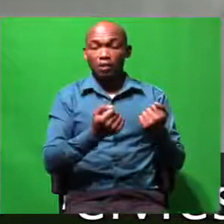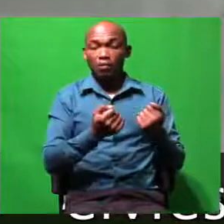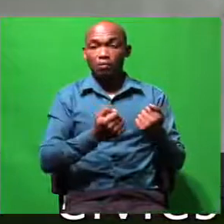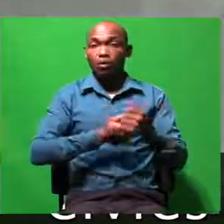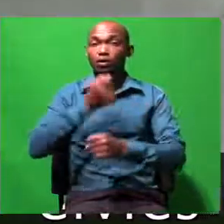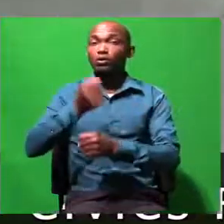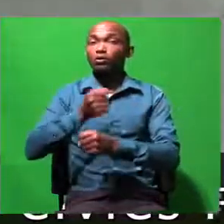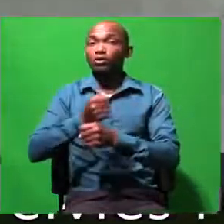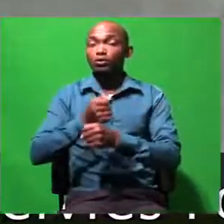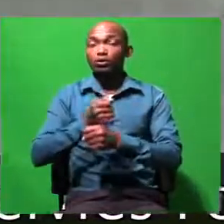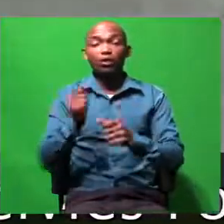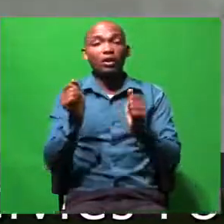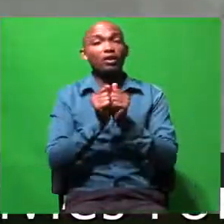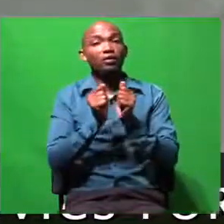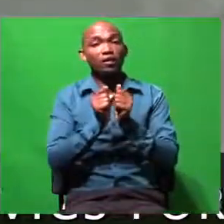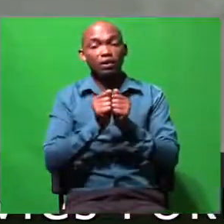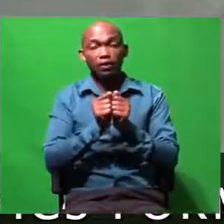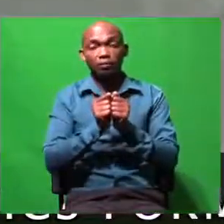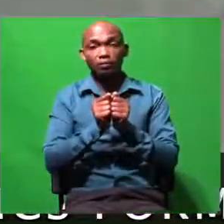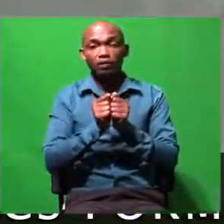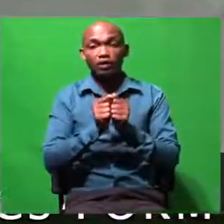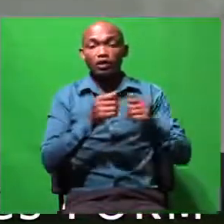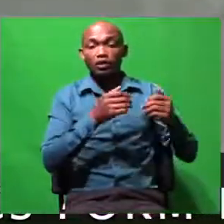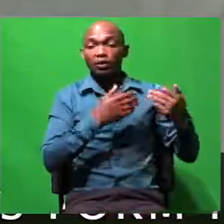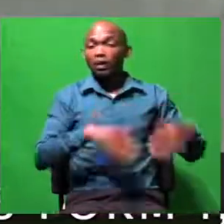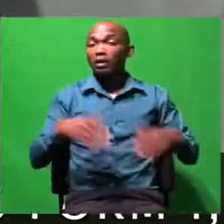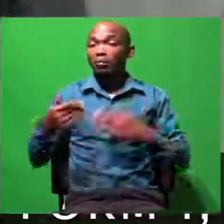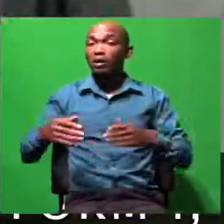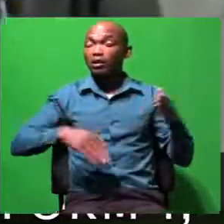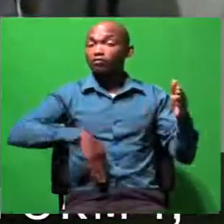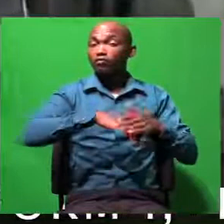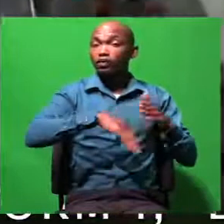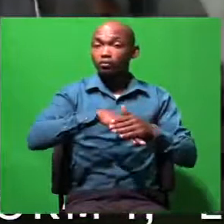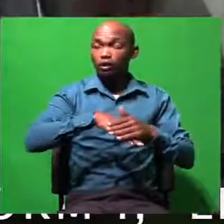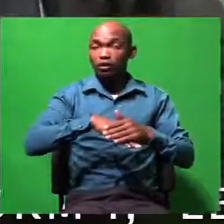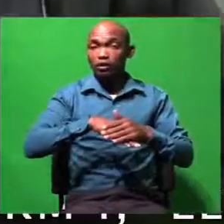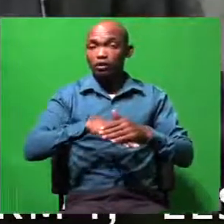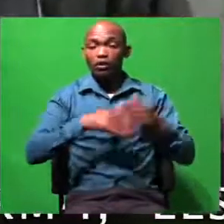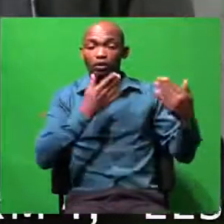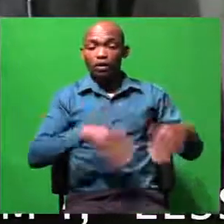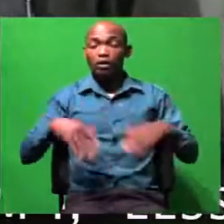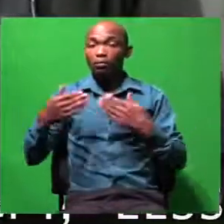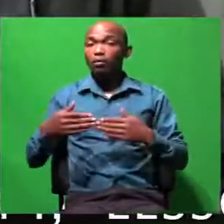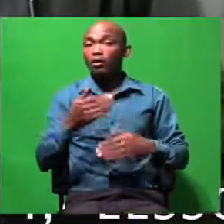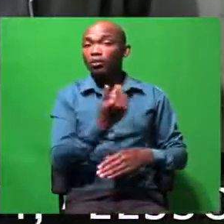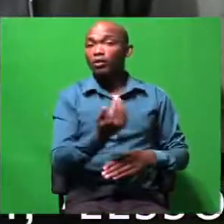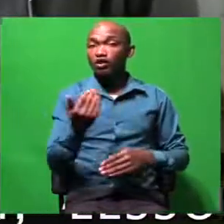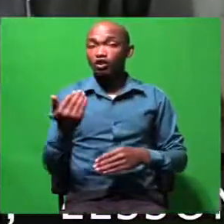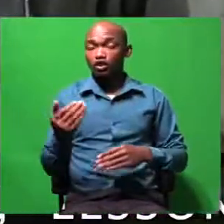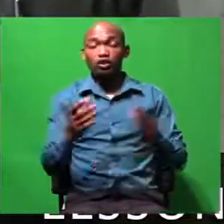this, therefore you can go any place wherever you want. You can play football, you can play with your fellow children or